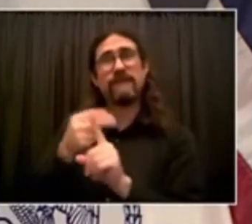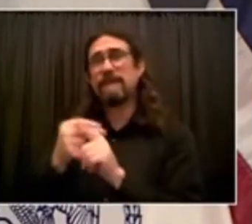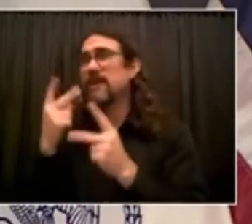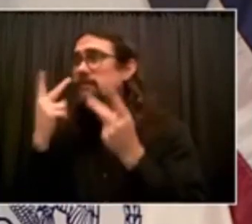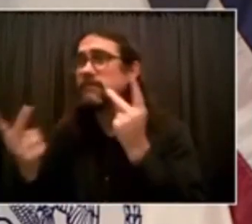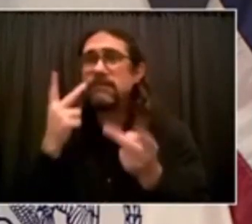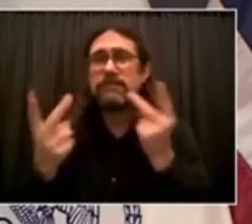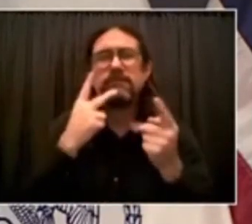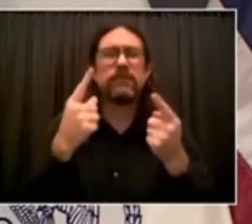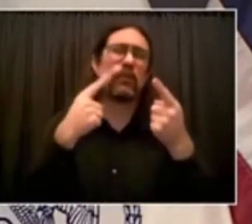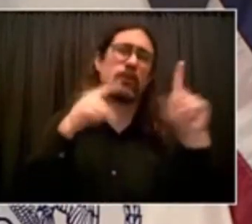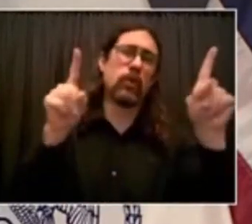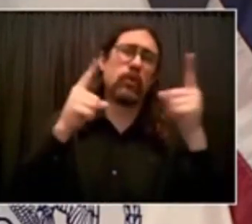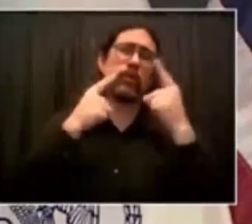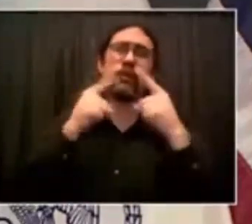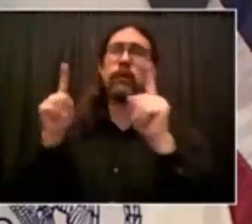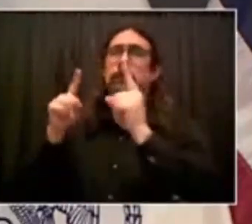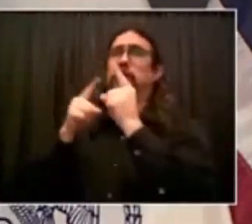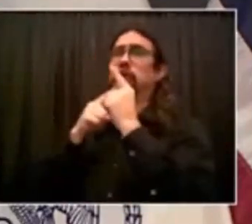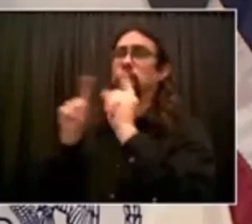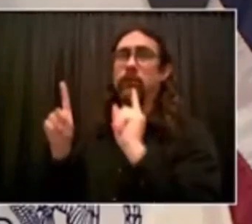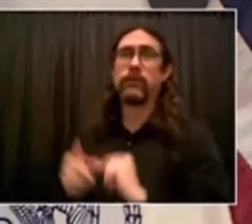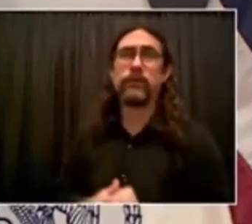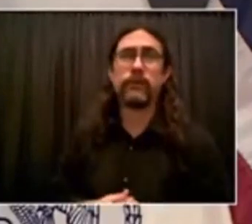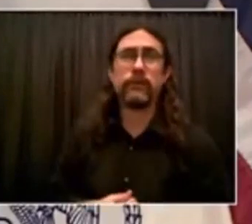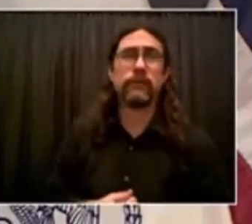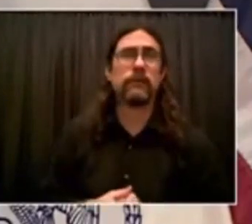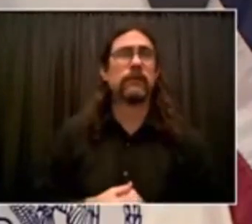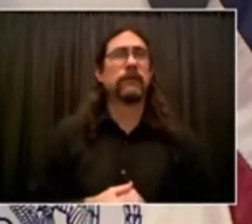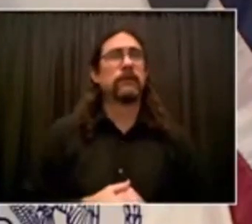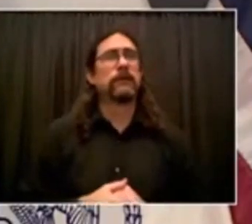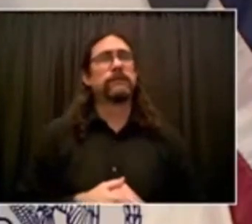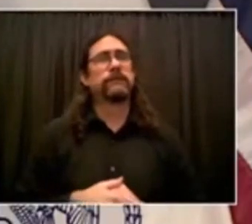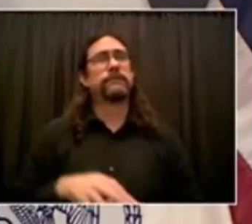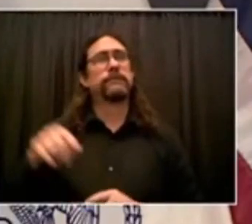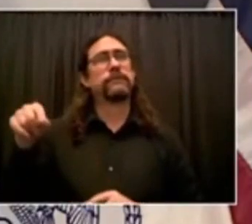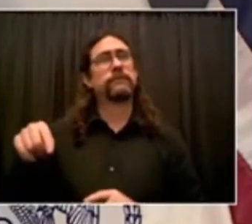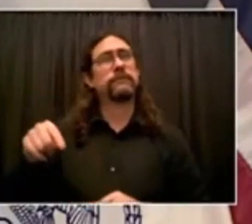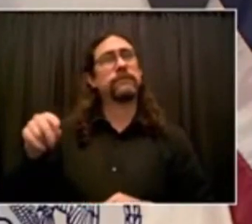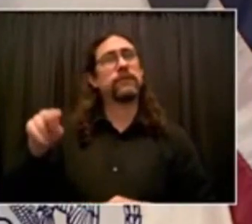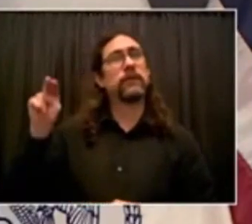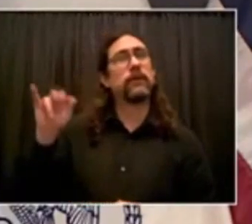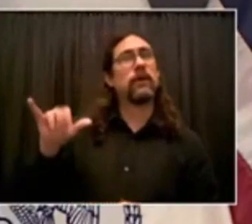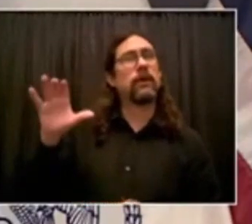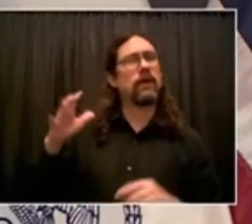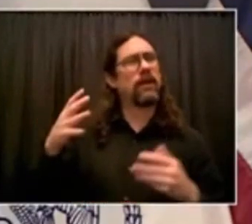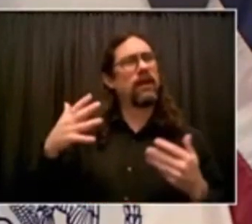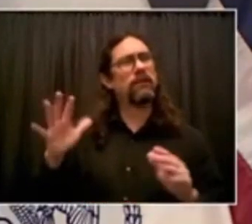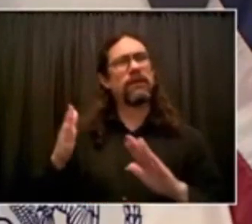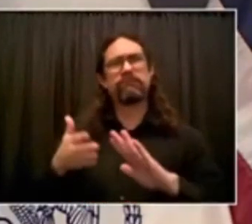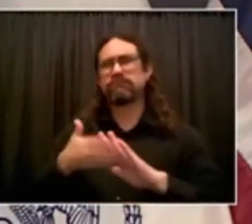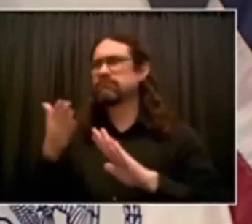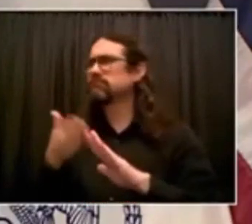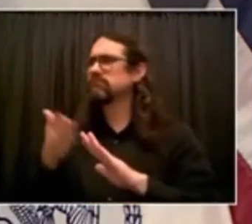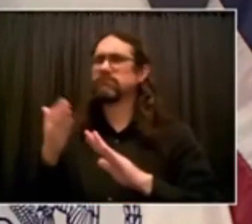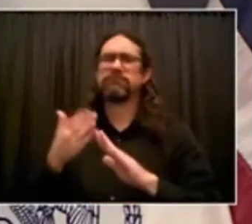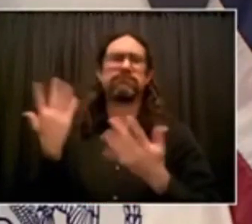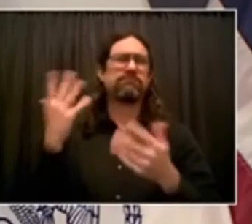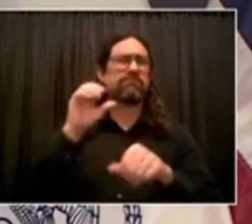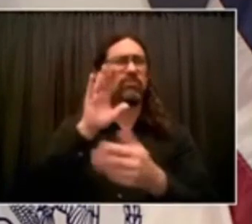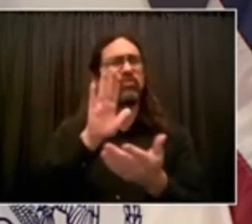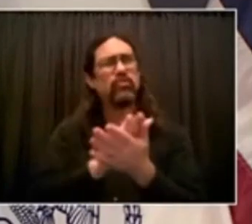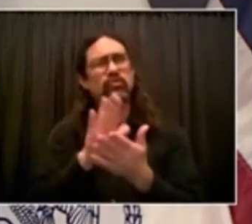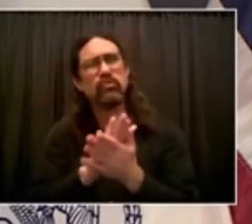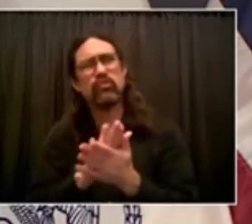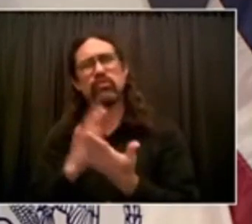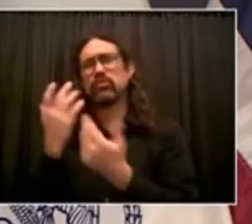City is back in so many ways. And it's the reason we can avoid shutdowns and restrictions. It's more